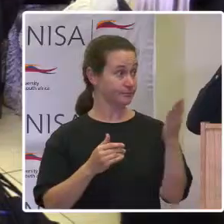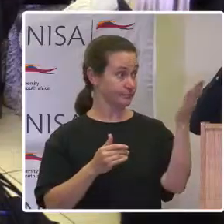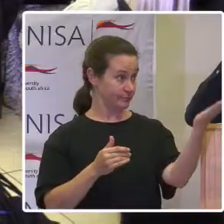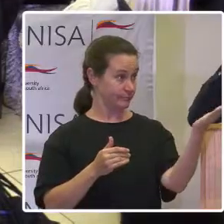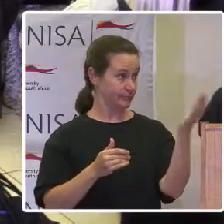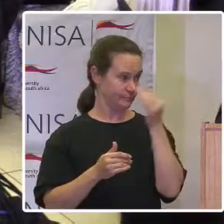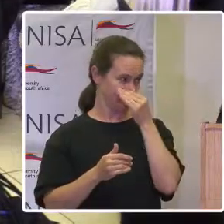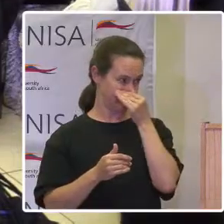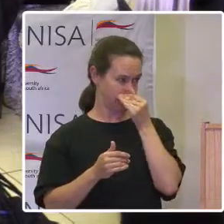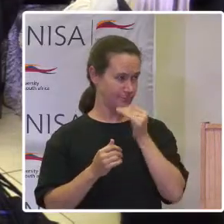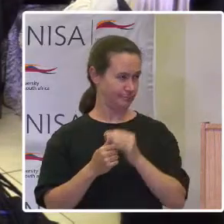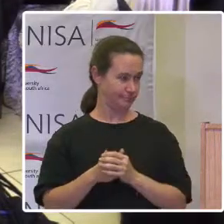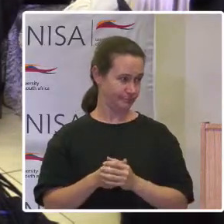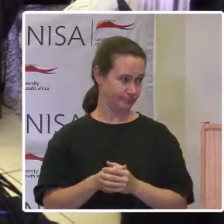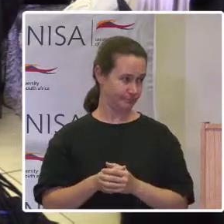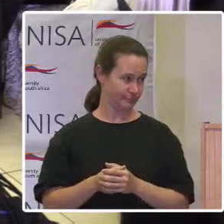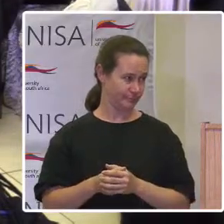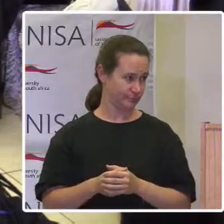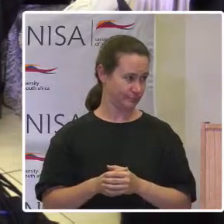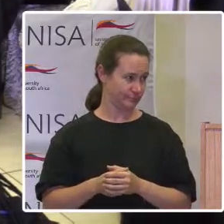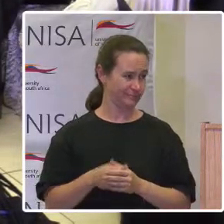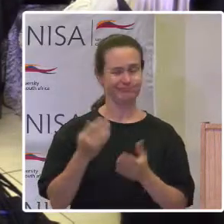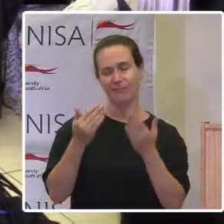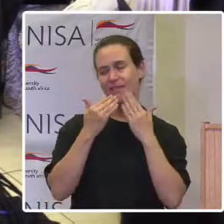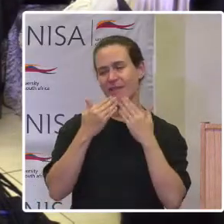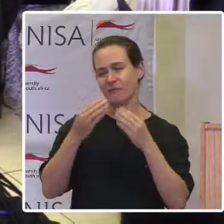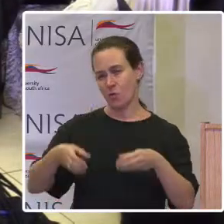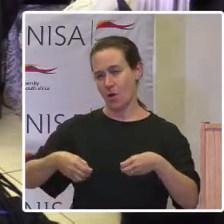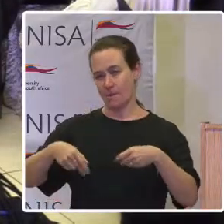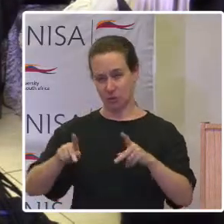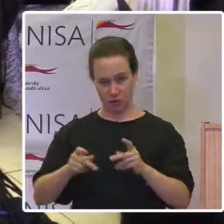sir. Thank you for the opportunity, Chair.